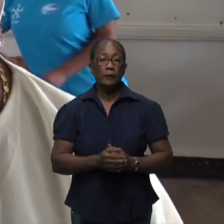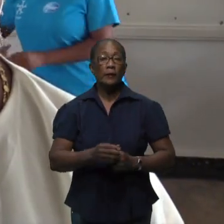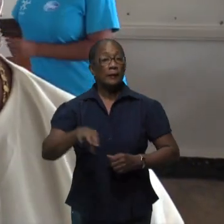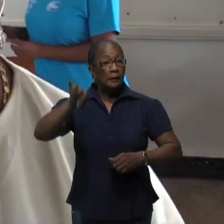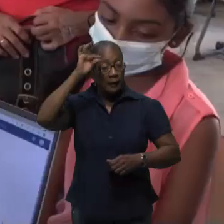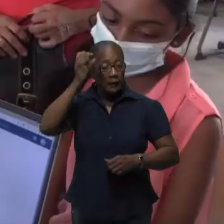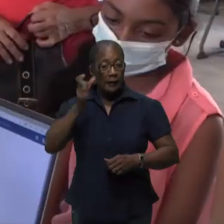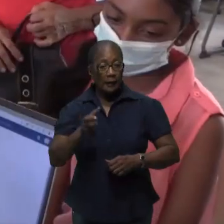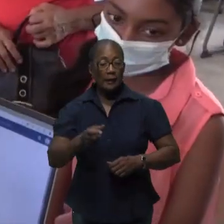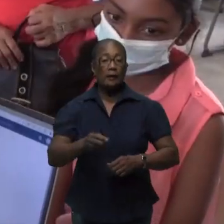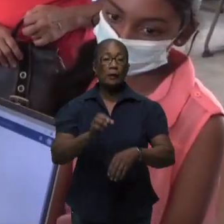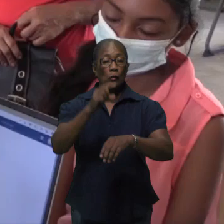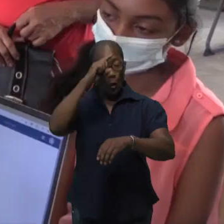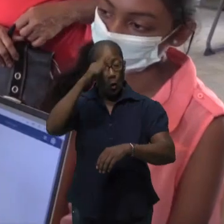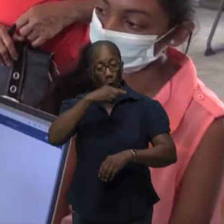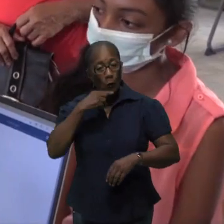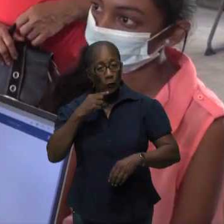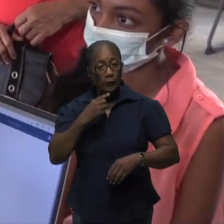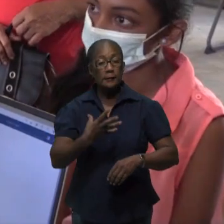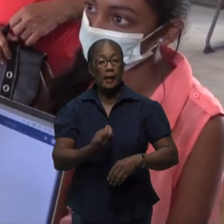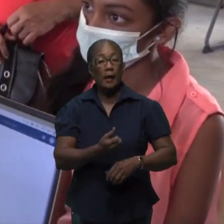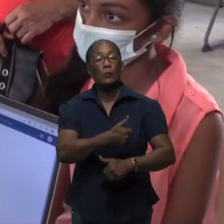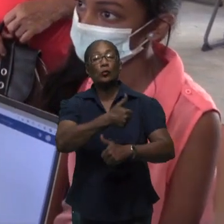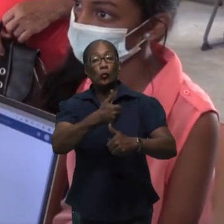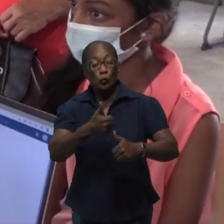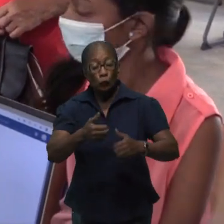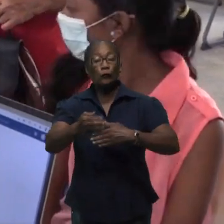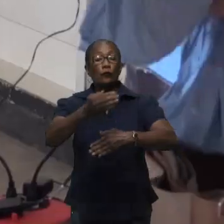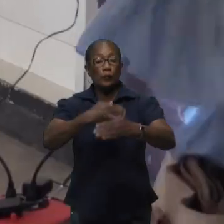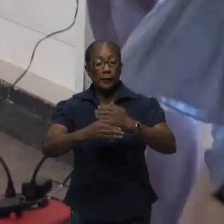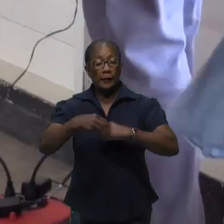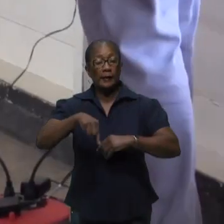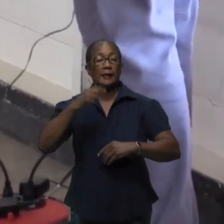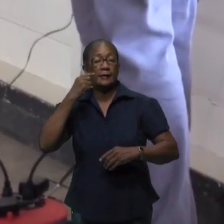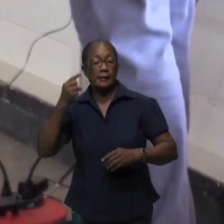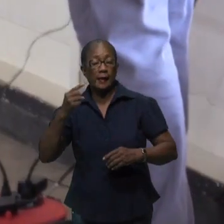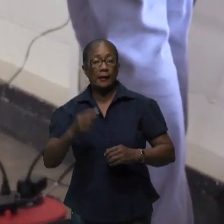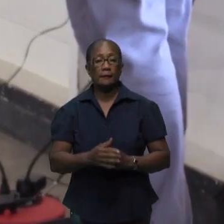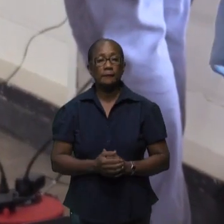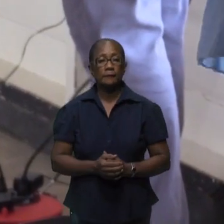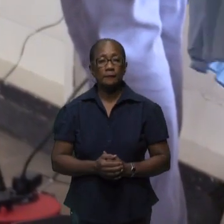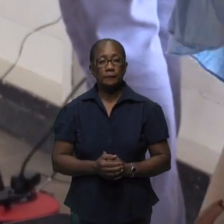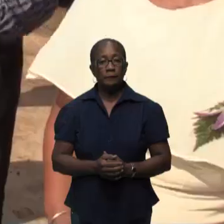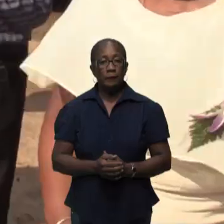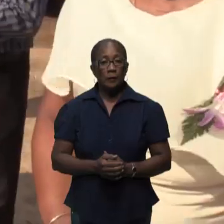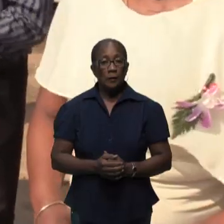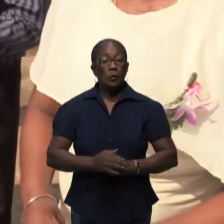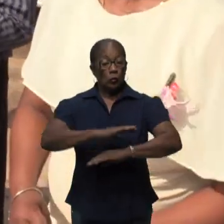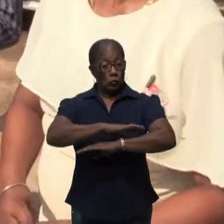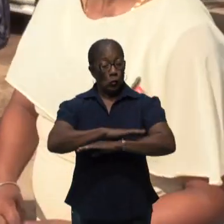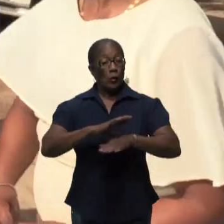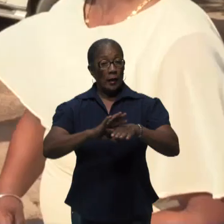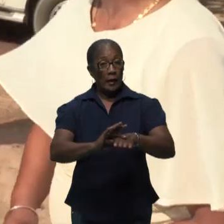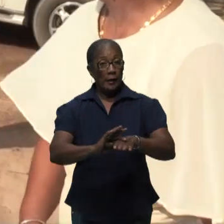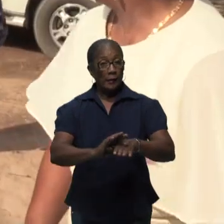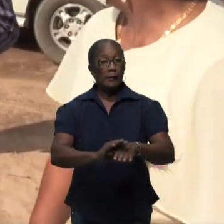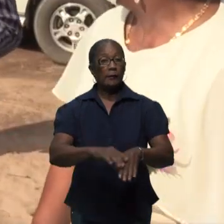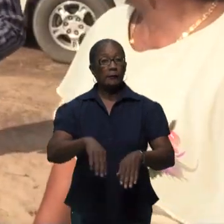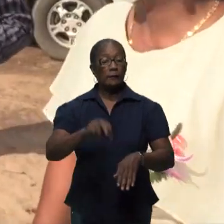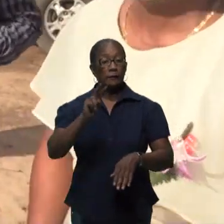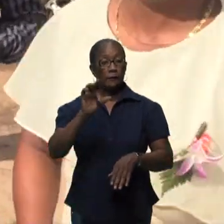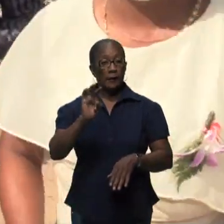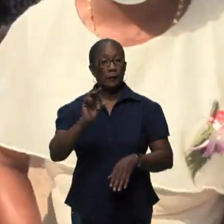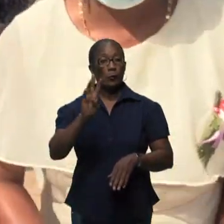COVID-19, she decided to get vaccinated. The students, teachers, and parents have been able to prepare well for this